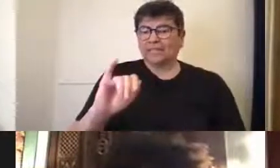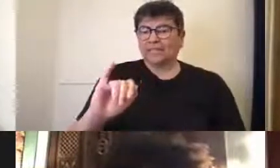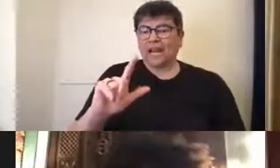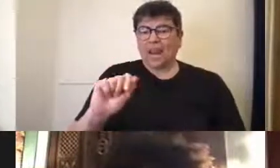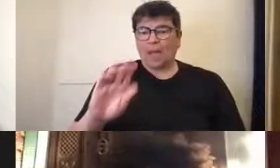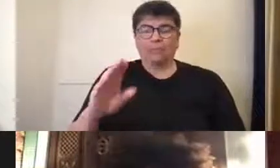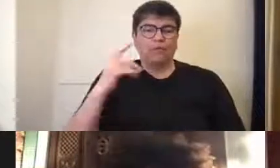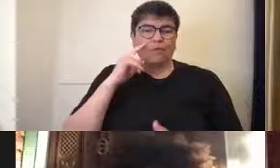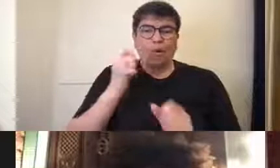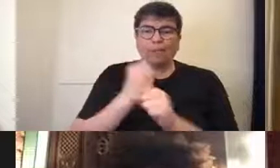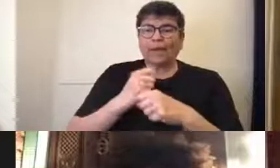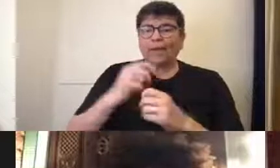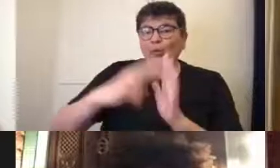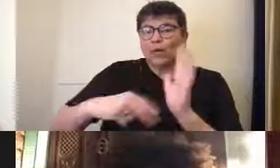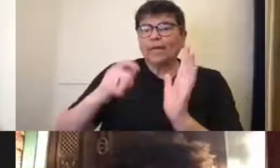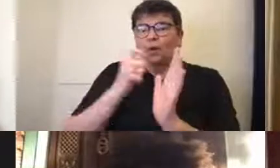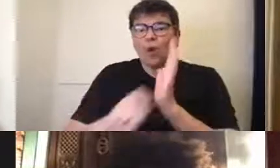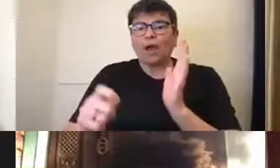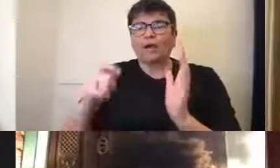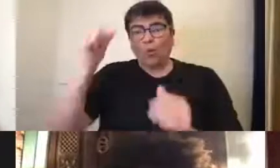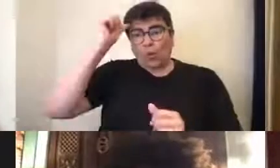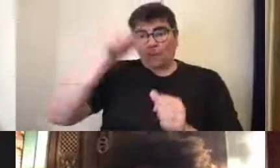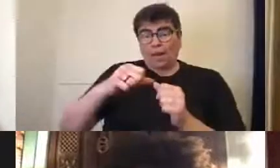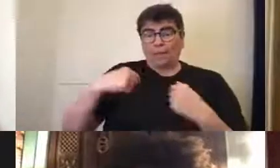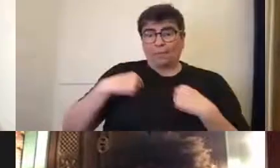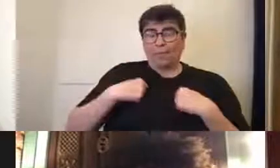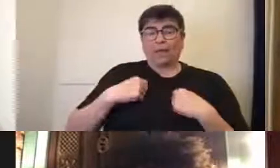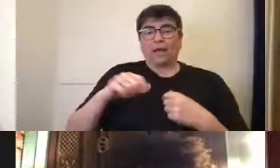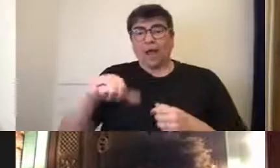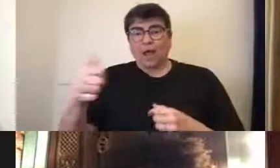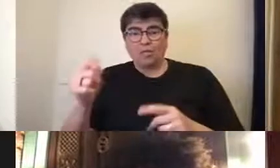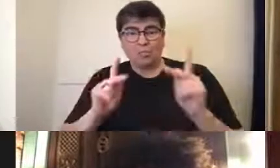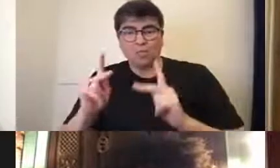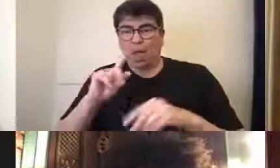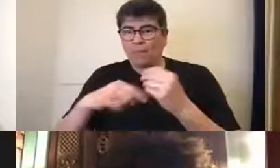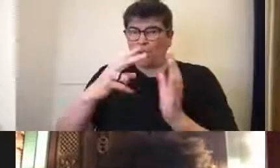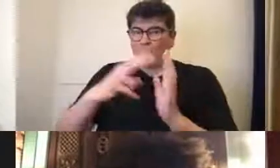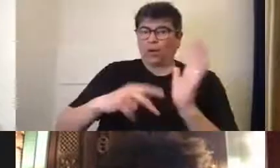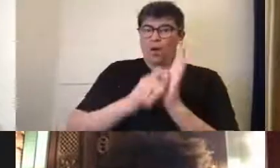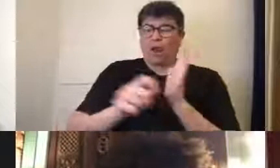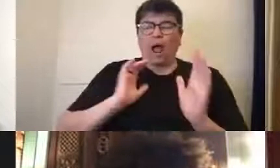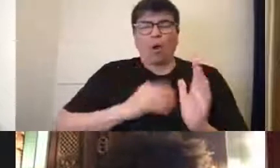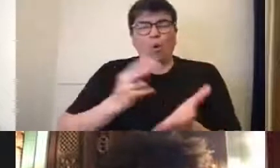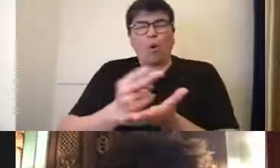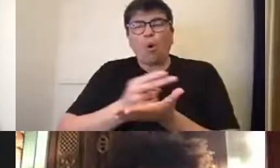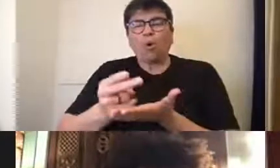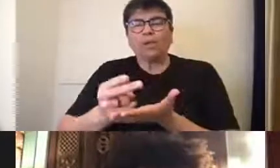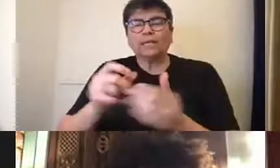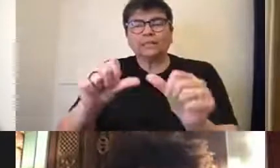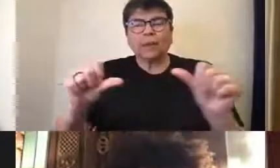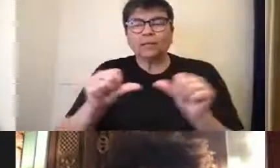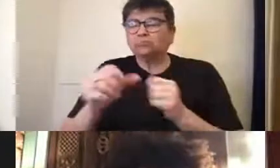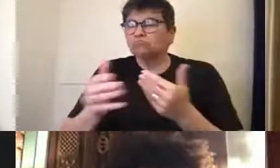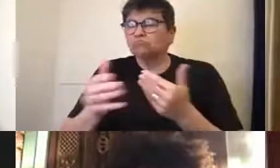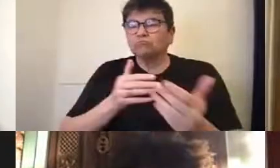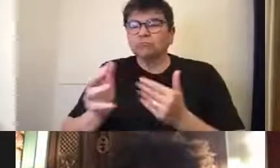and writing, reminding me and reminding a lot of us of reading and writing our holy spaces, regardless of what